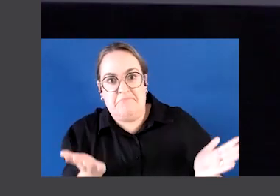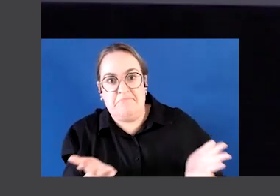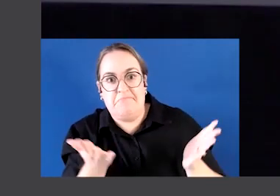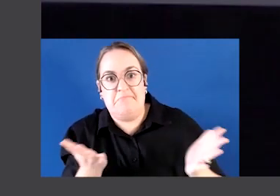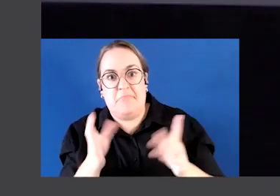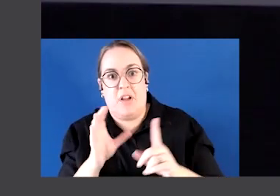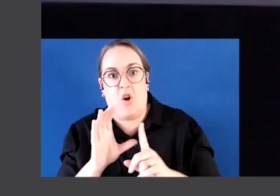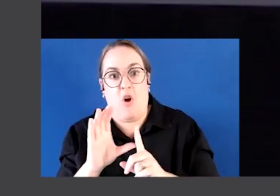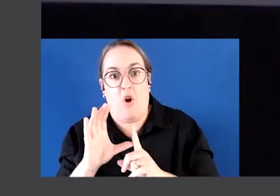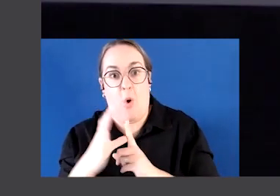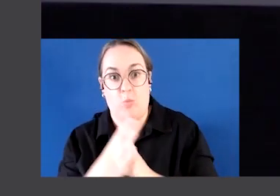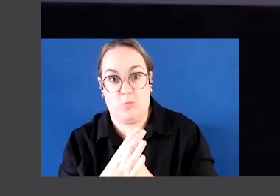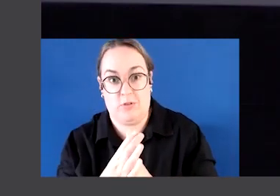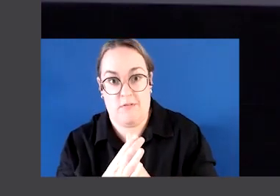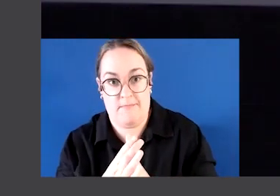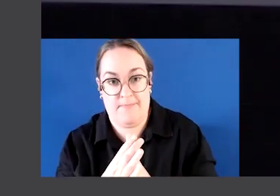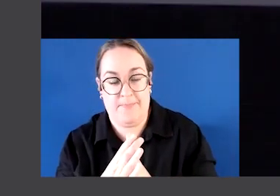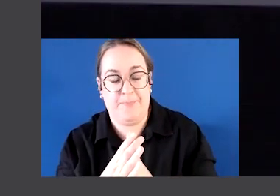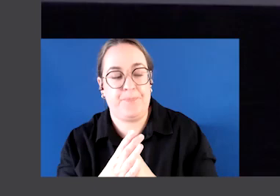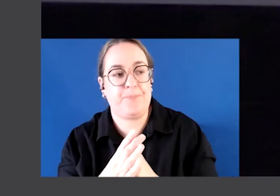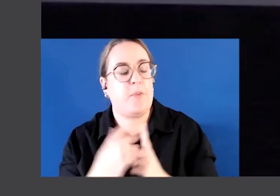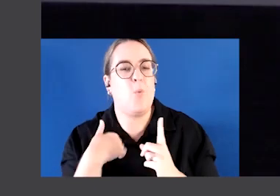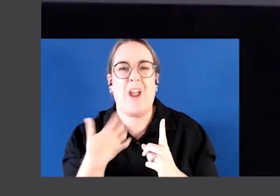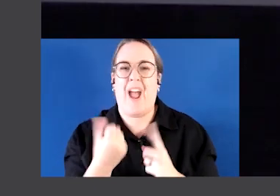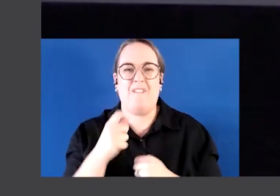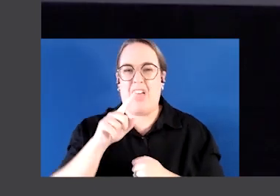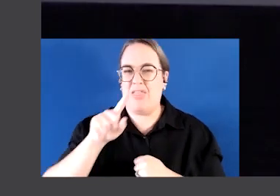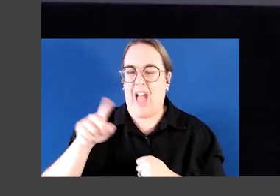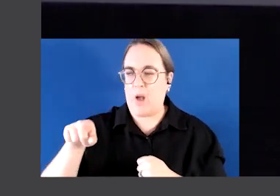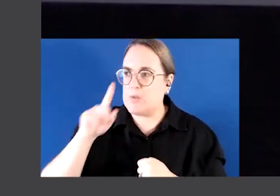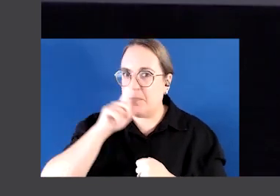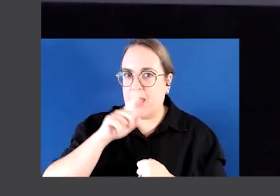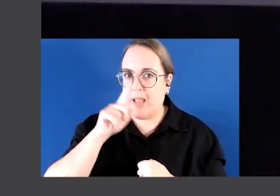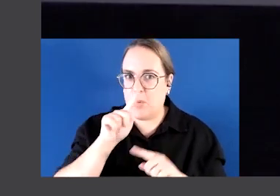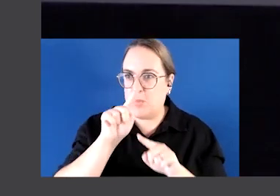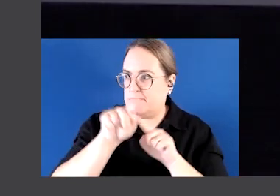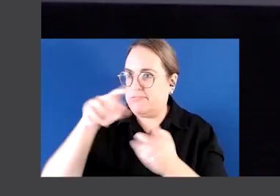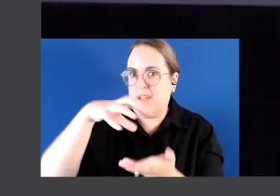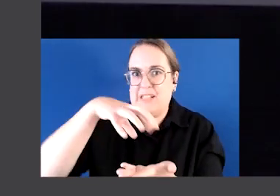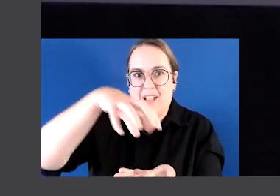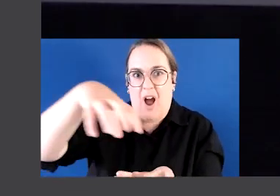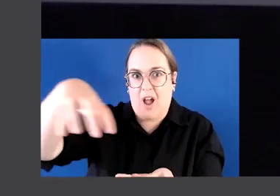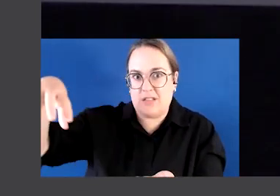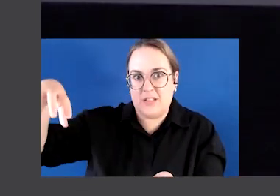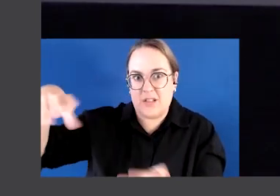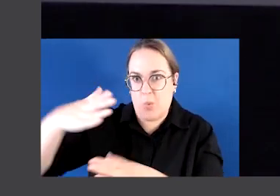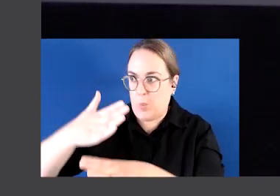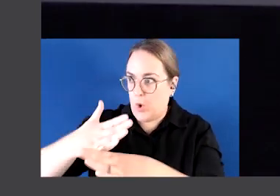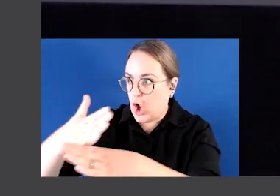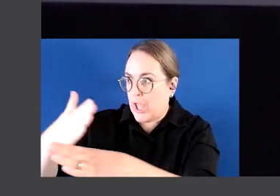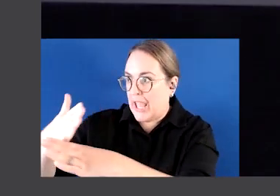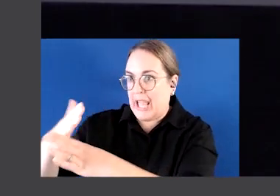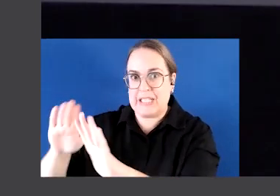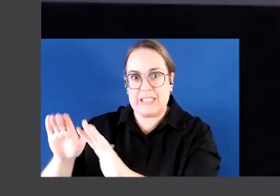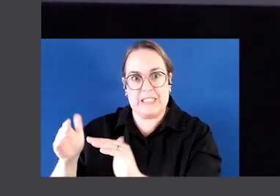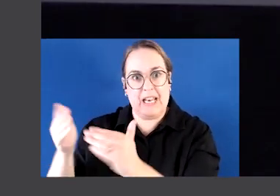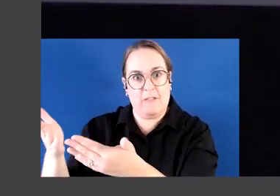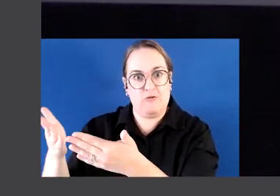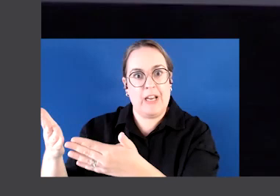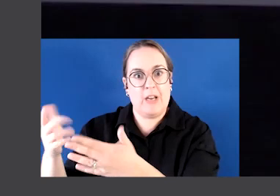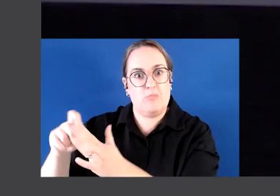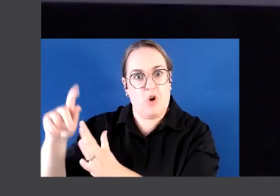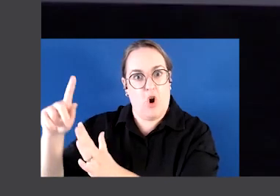driving the culture of the delivery of our program overall, remember there's many thousands of people out there on site delivering the